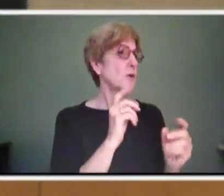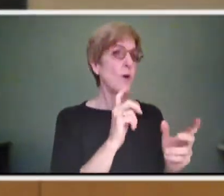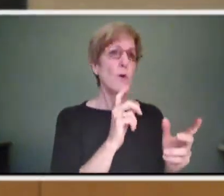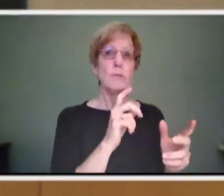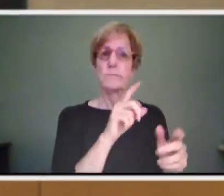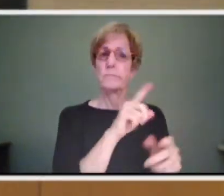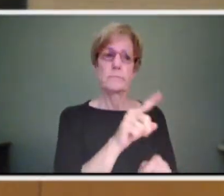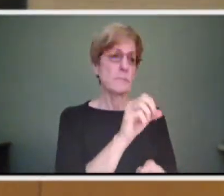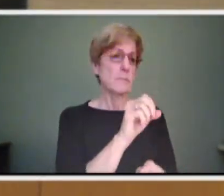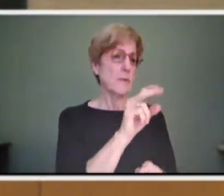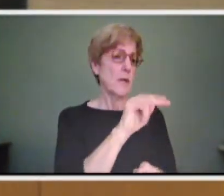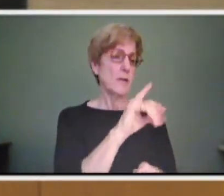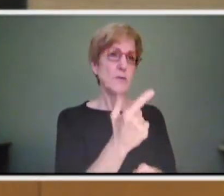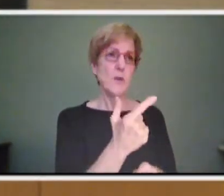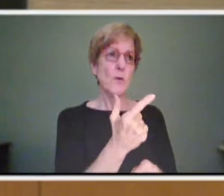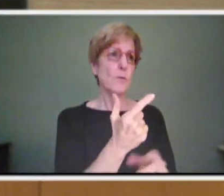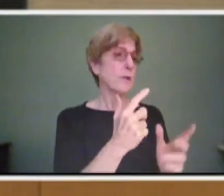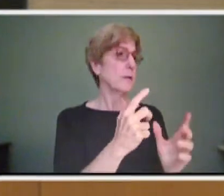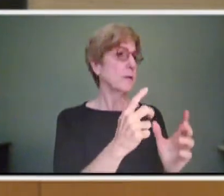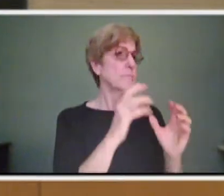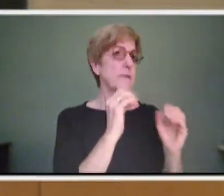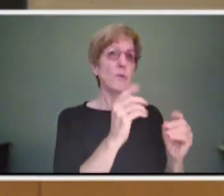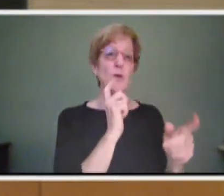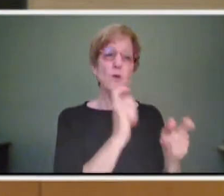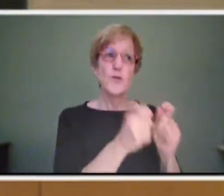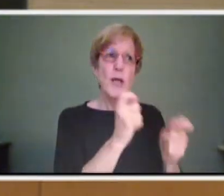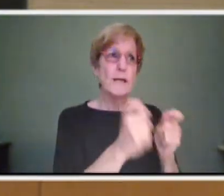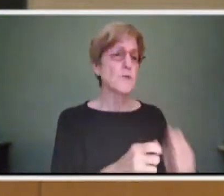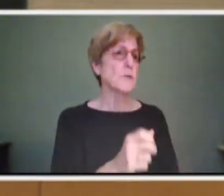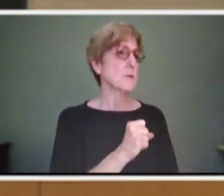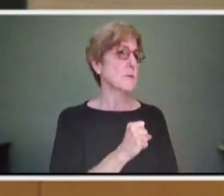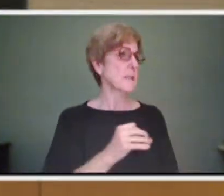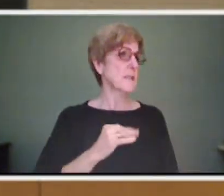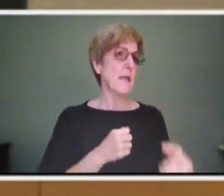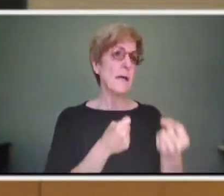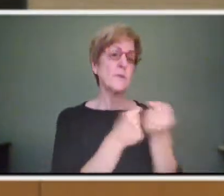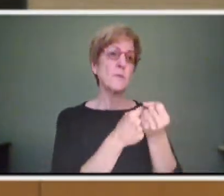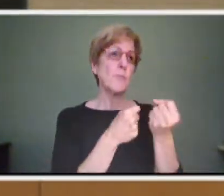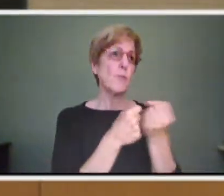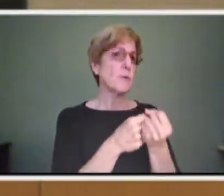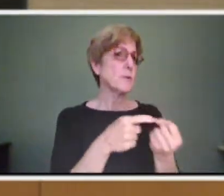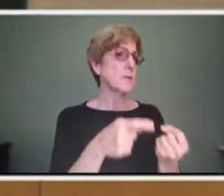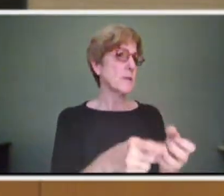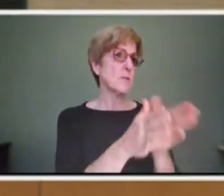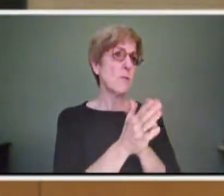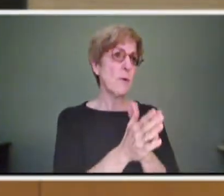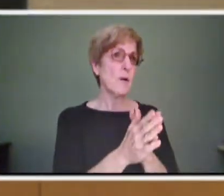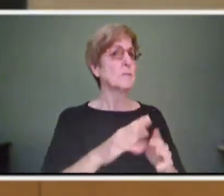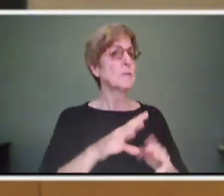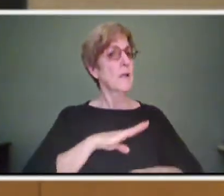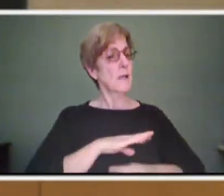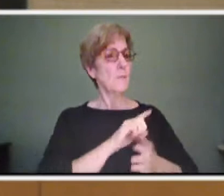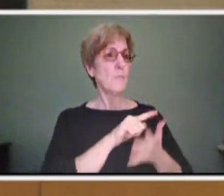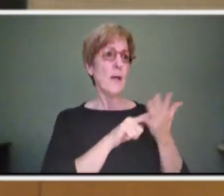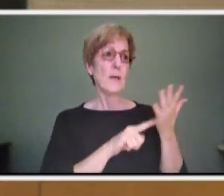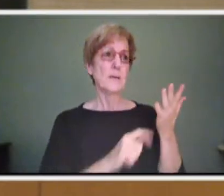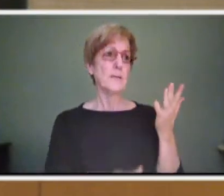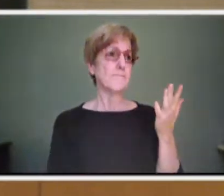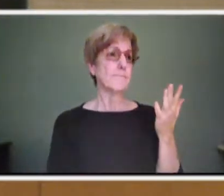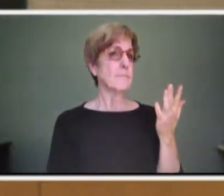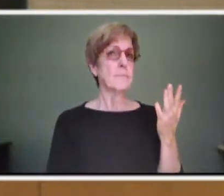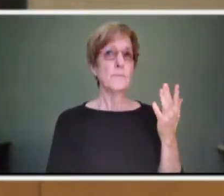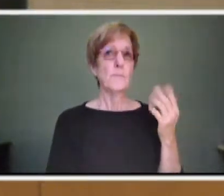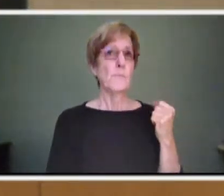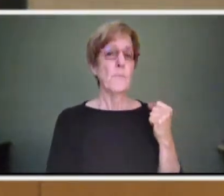conventional petition, so there wouldn't have been any changes, and staff supporting the petition as well. So it did meet all 4 criteria to be on consent. And